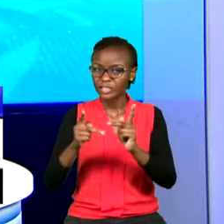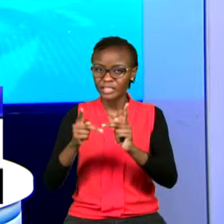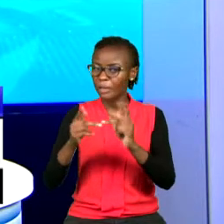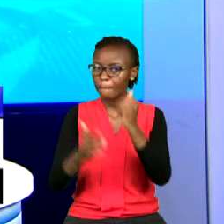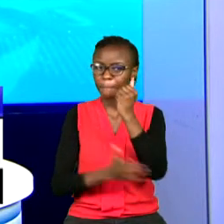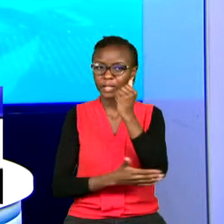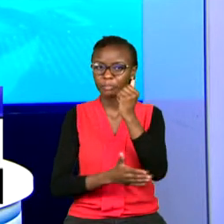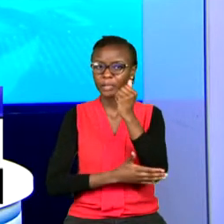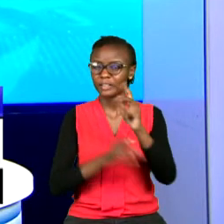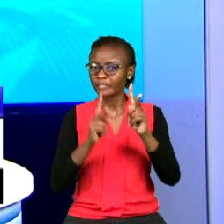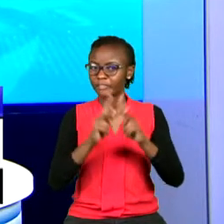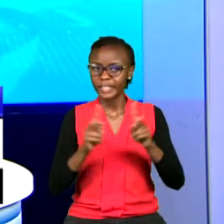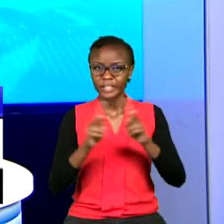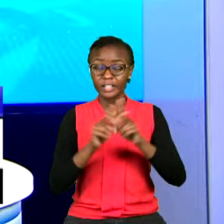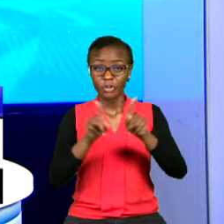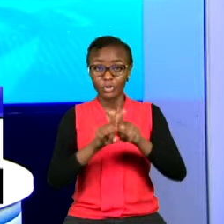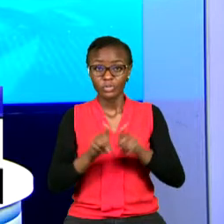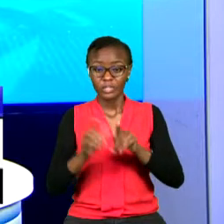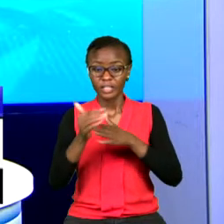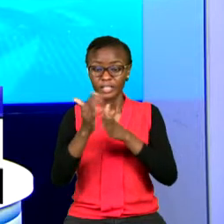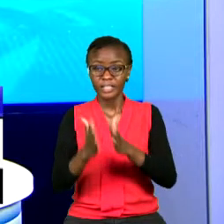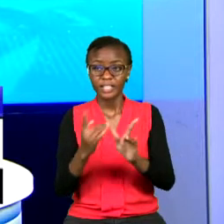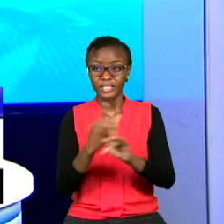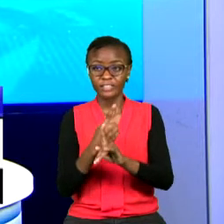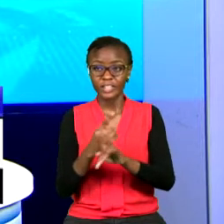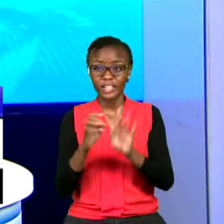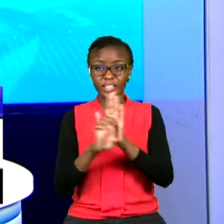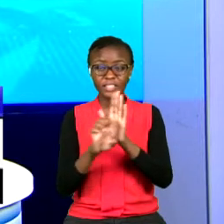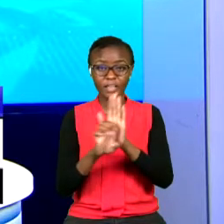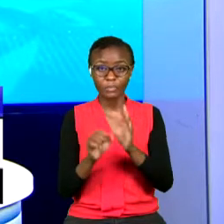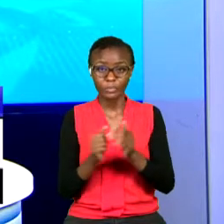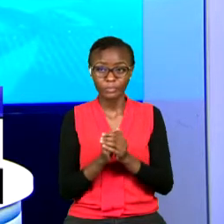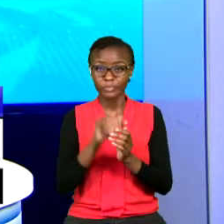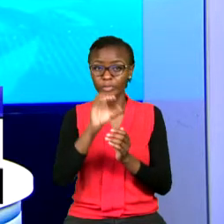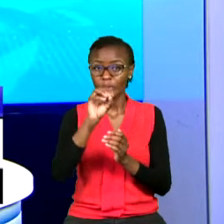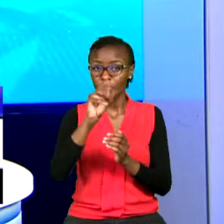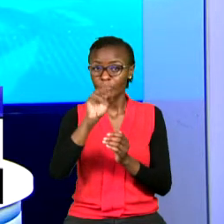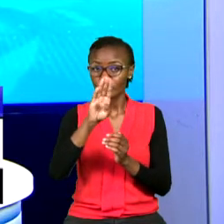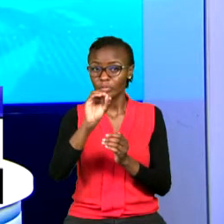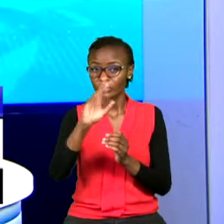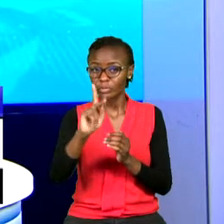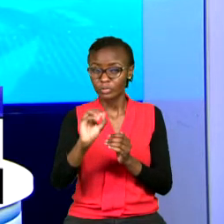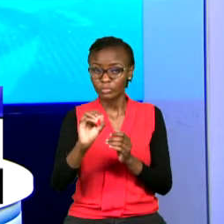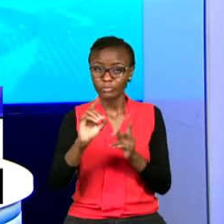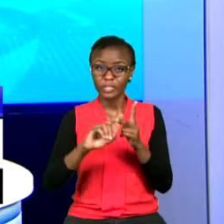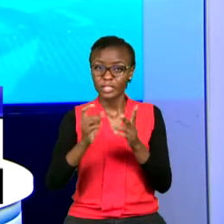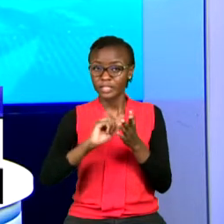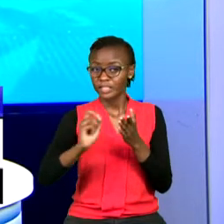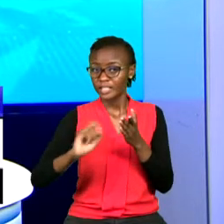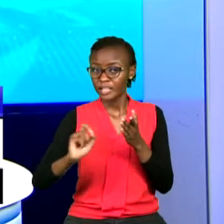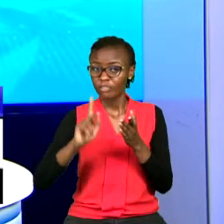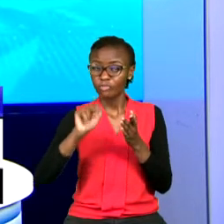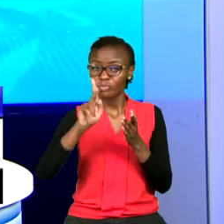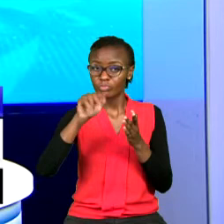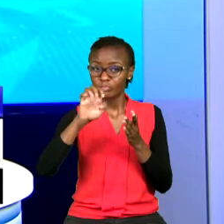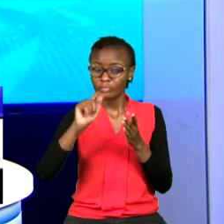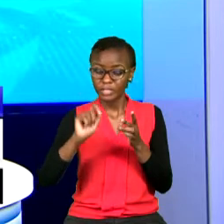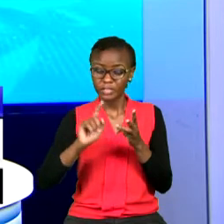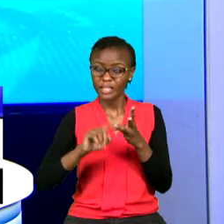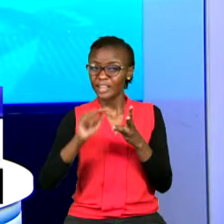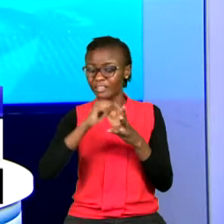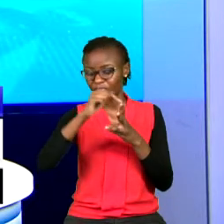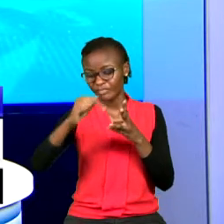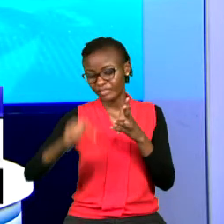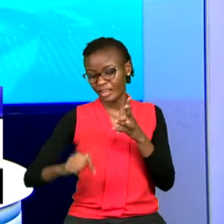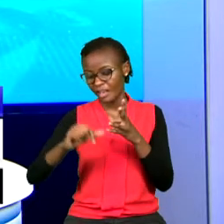and unions. Some of the leaders include Emuhaya Member of Parliament Mboko Milemba, Secretary General for Kupet Akelo Misori, among